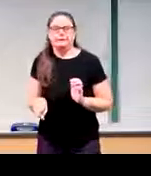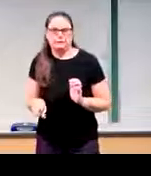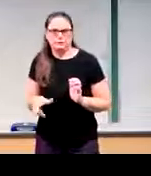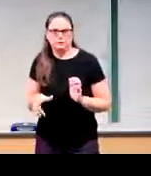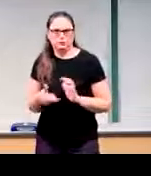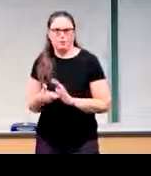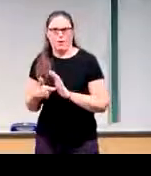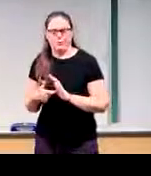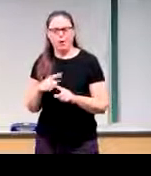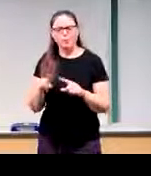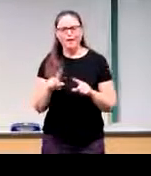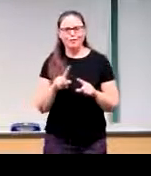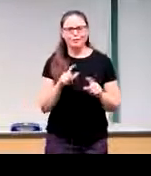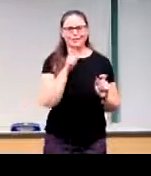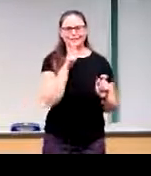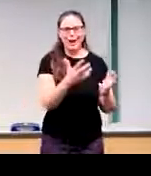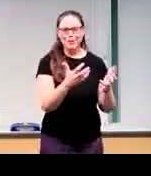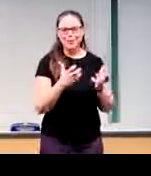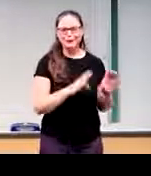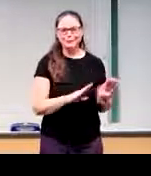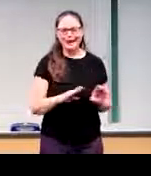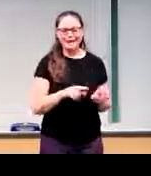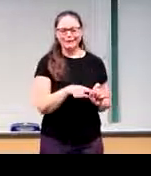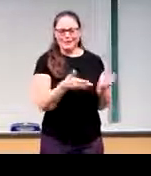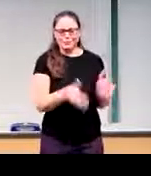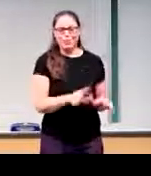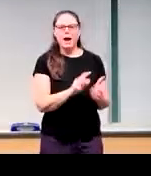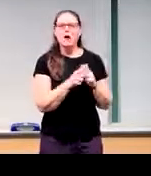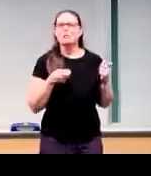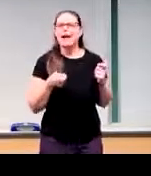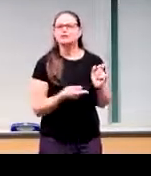those unwanted behaviors from some group members.